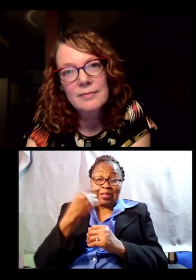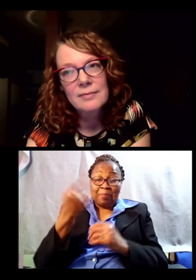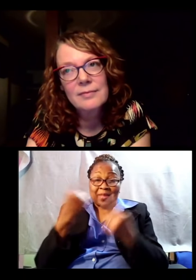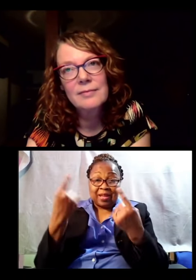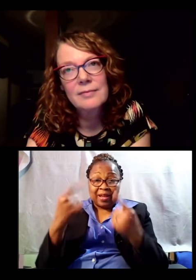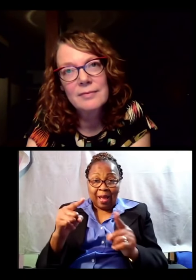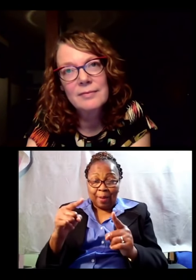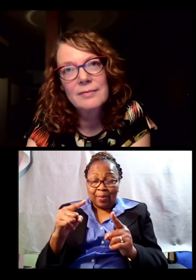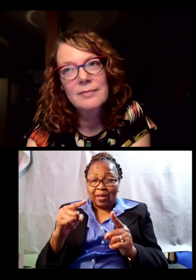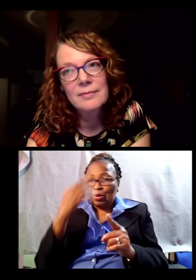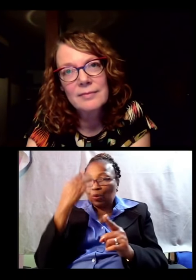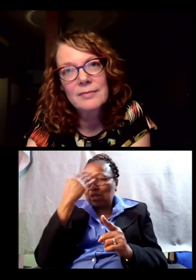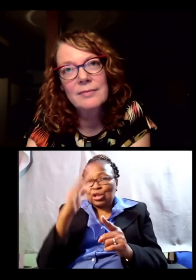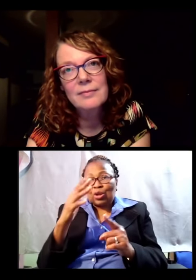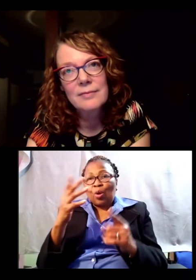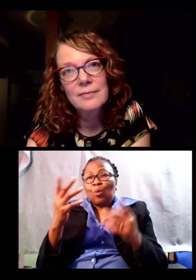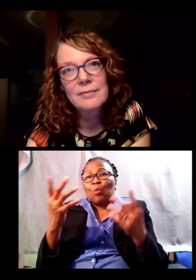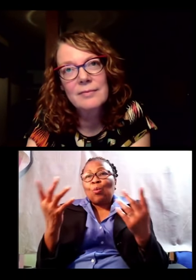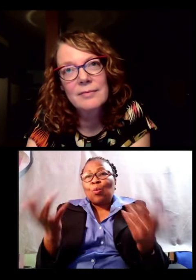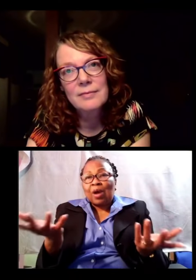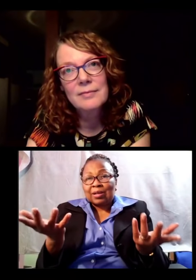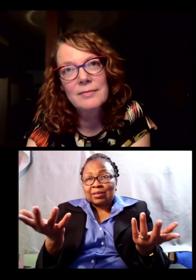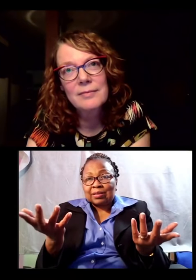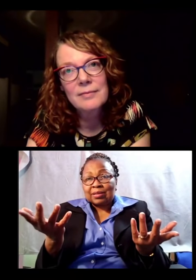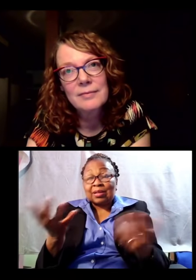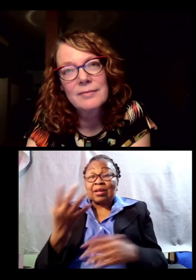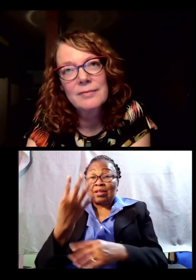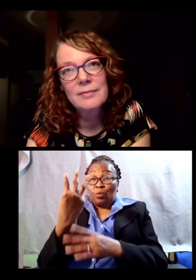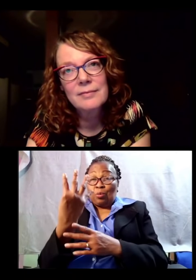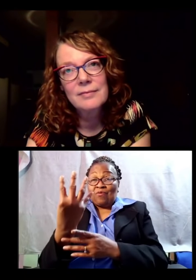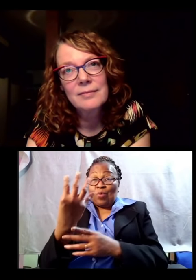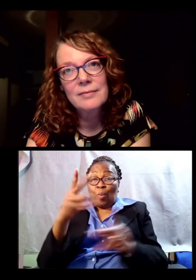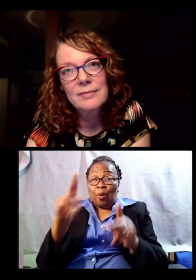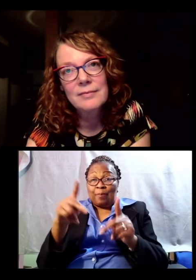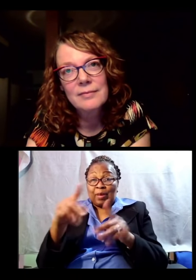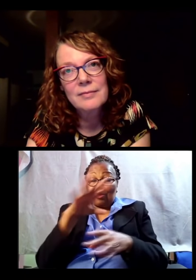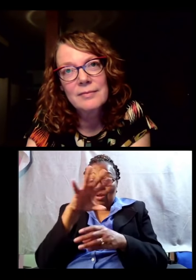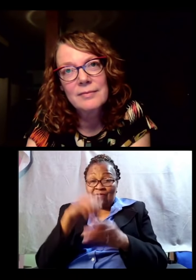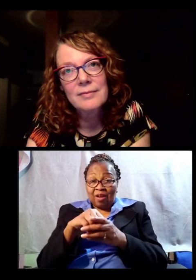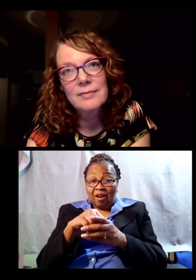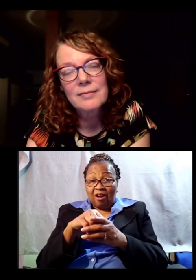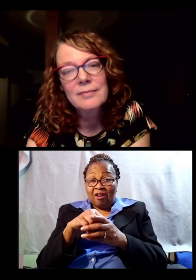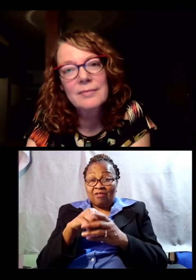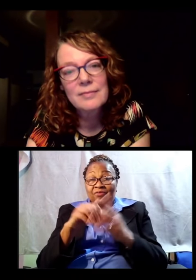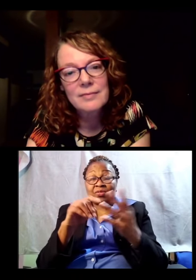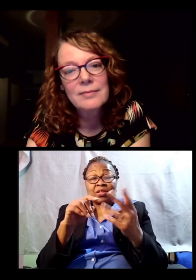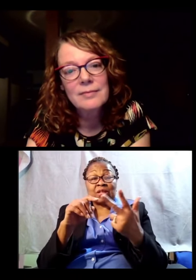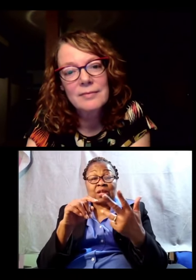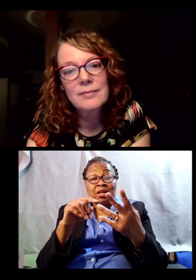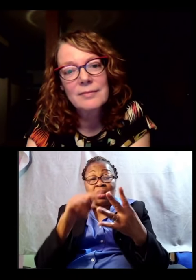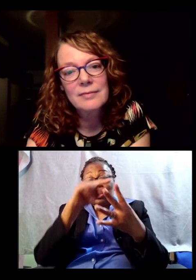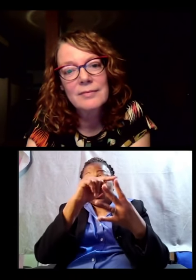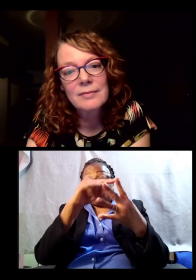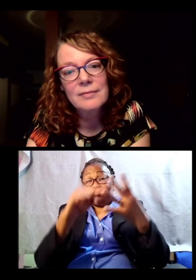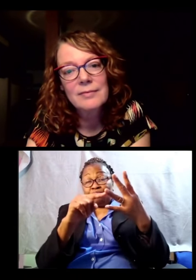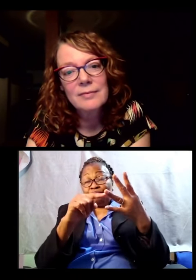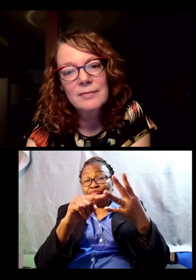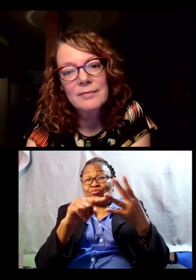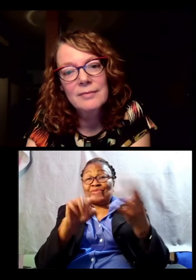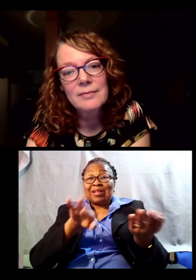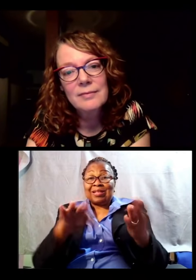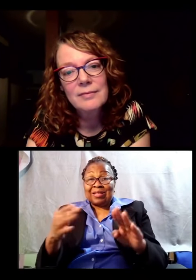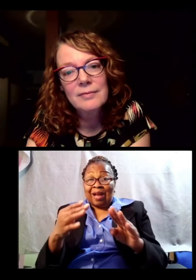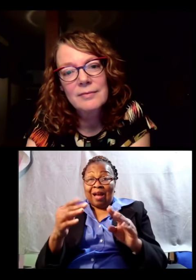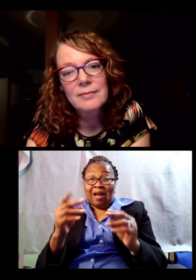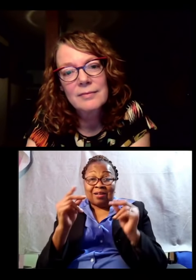knew what, because there were four people involved. Three of them were dead pretty soon, and the